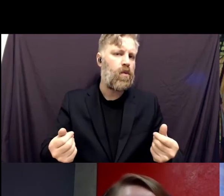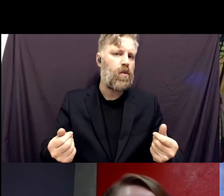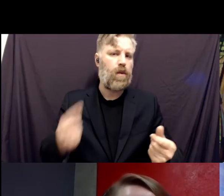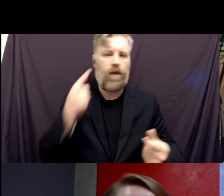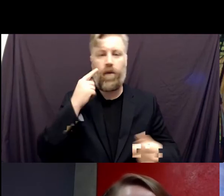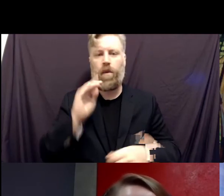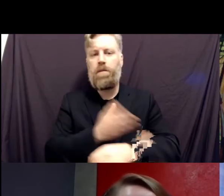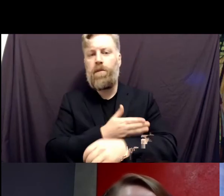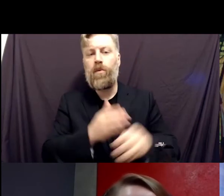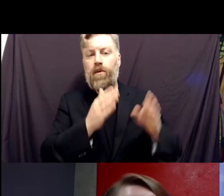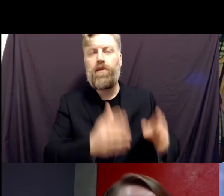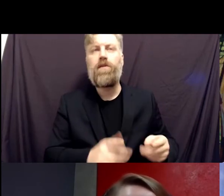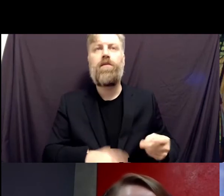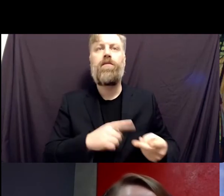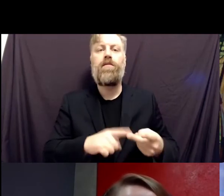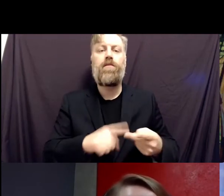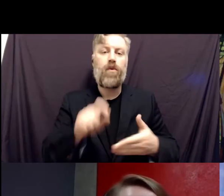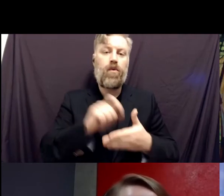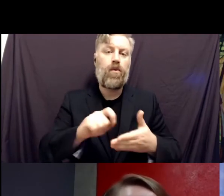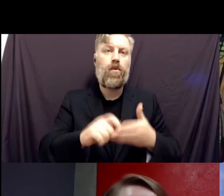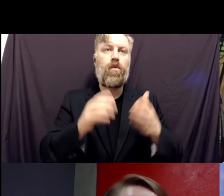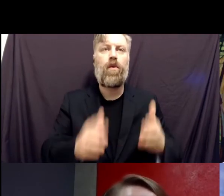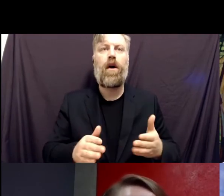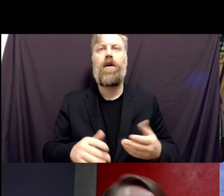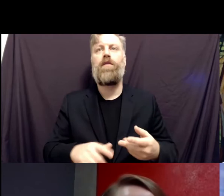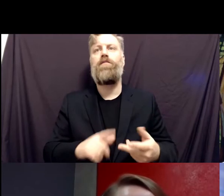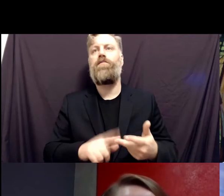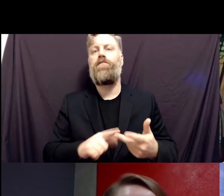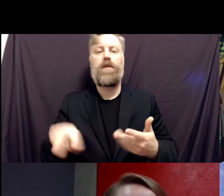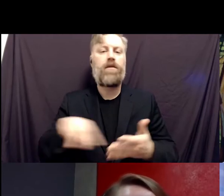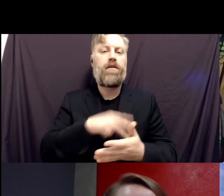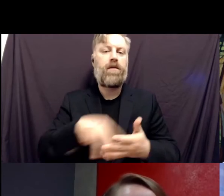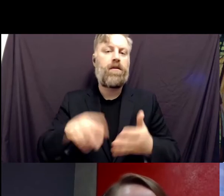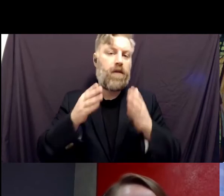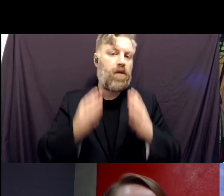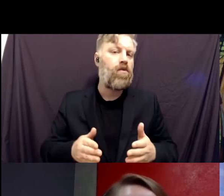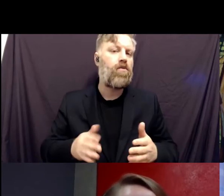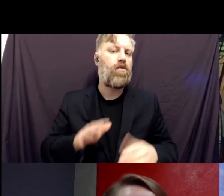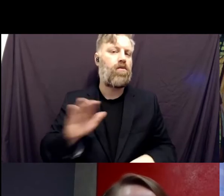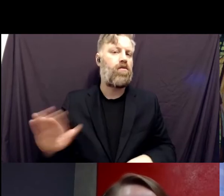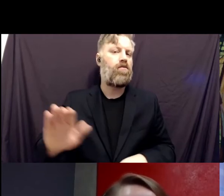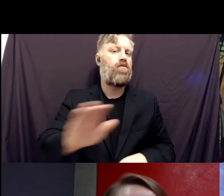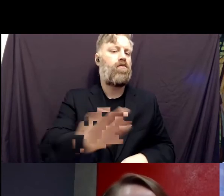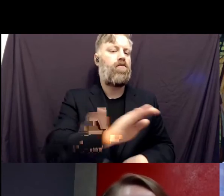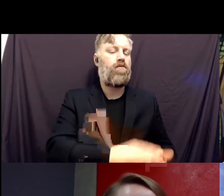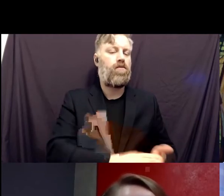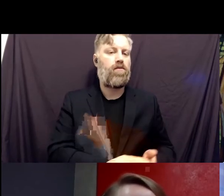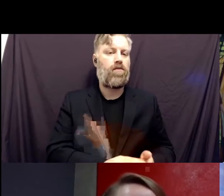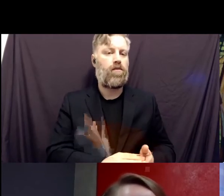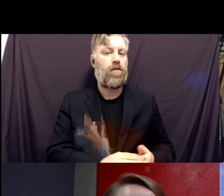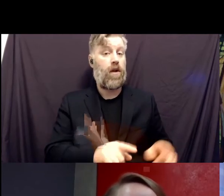musician, in literature, in dancing, and this is also, of course,